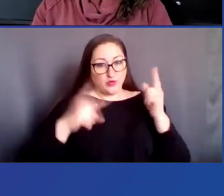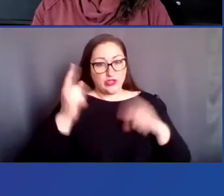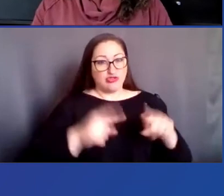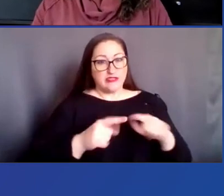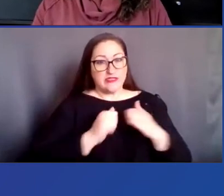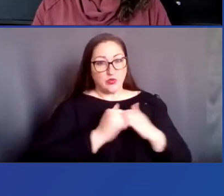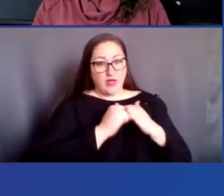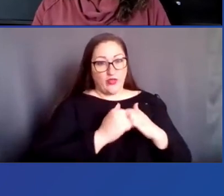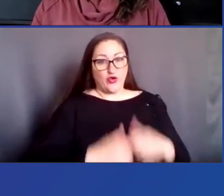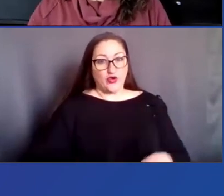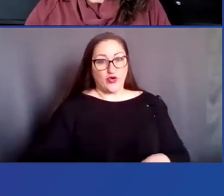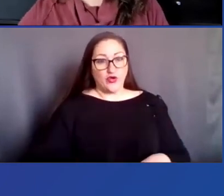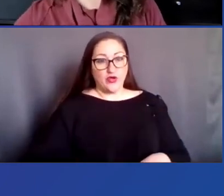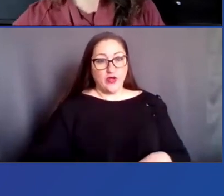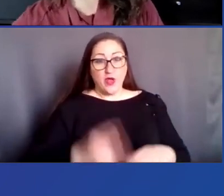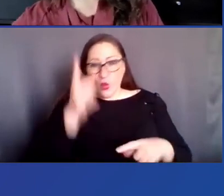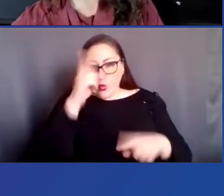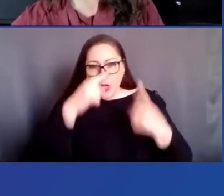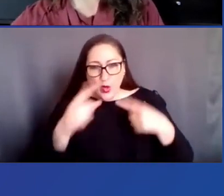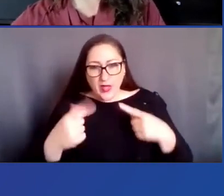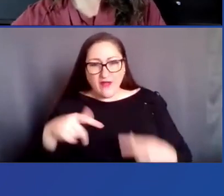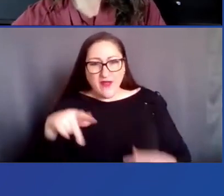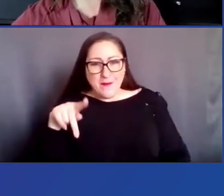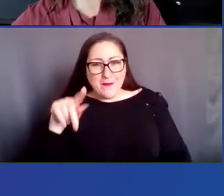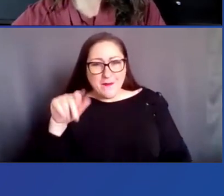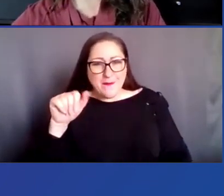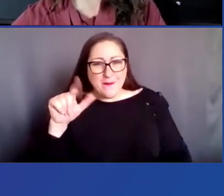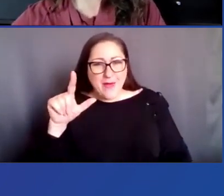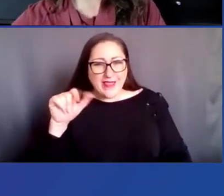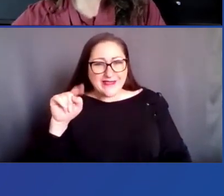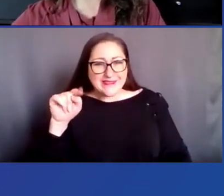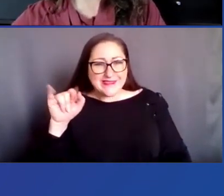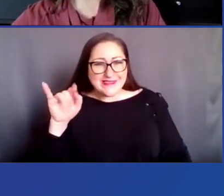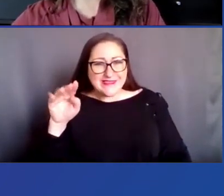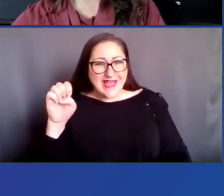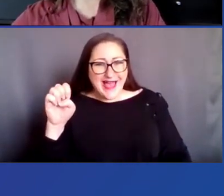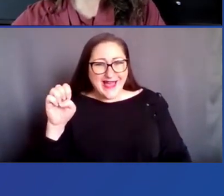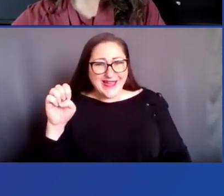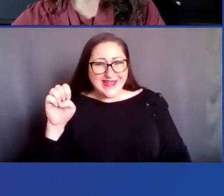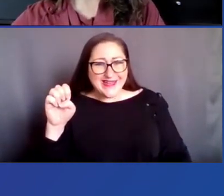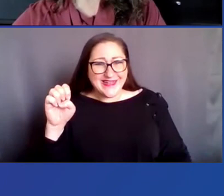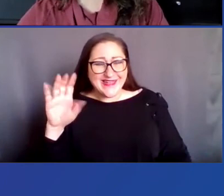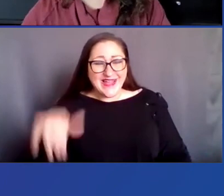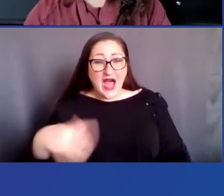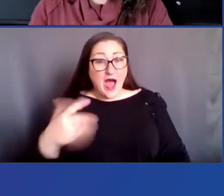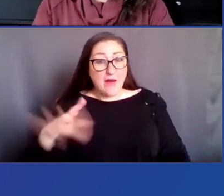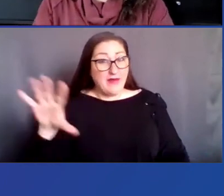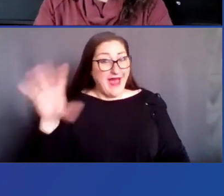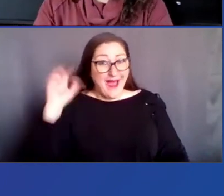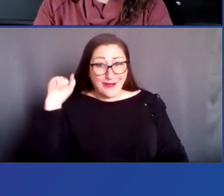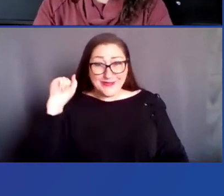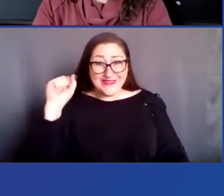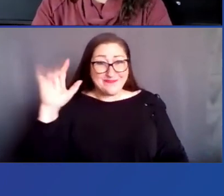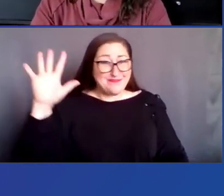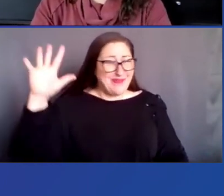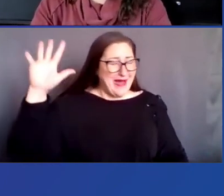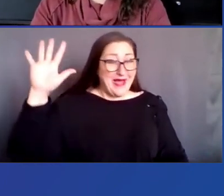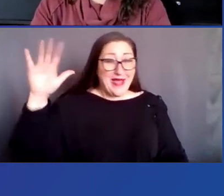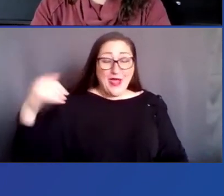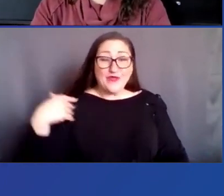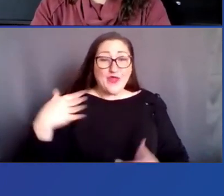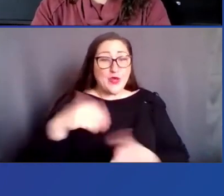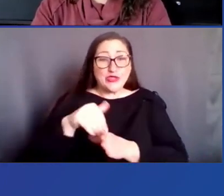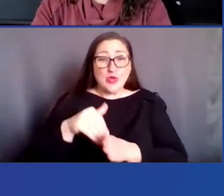it, oh, we don't agree on Palestine, I'm walking out the door. There's no middle ground